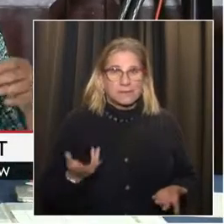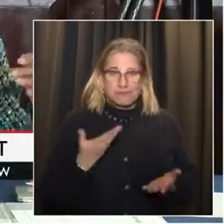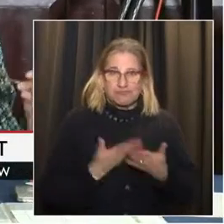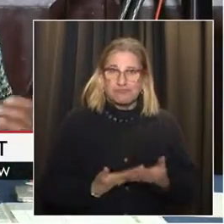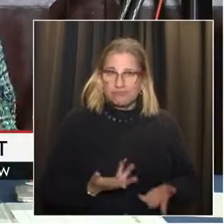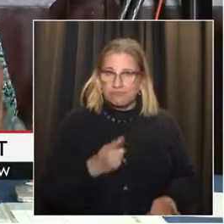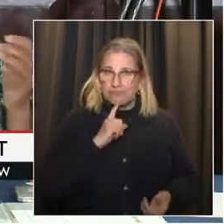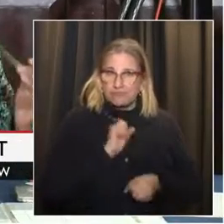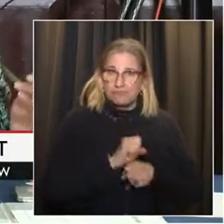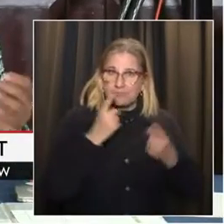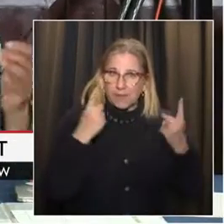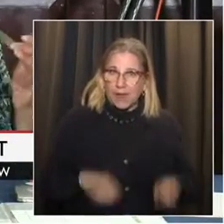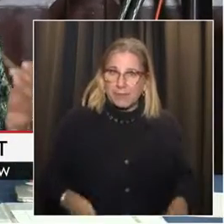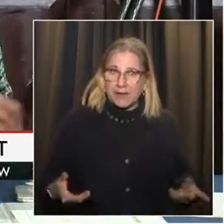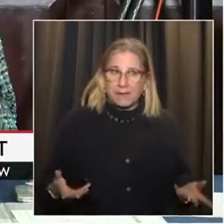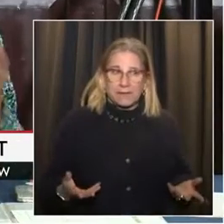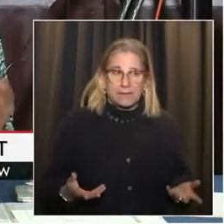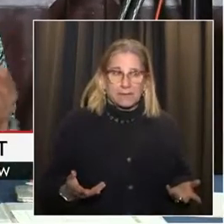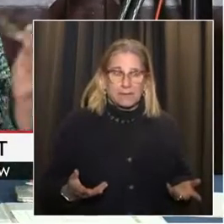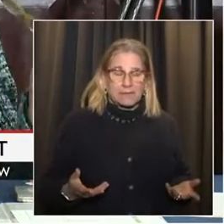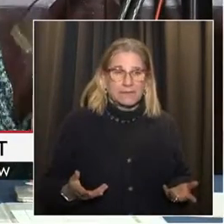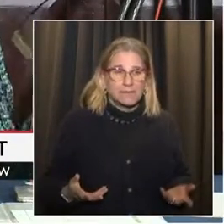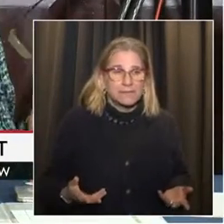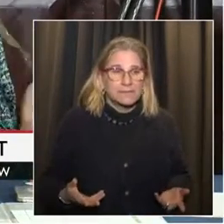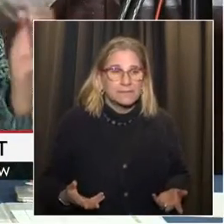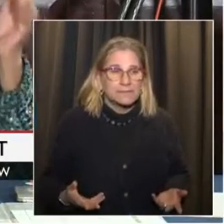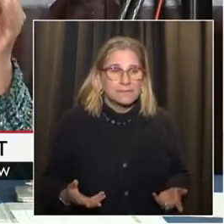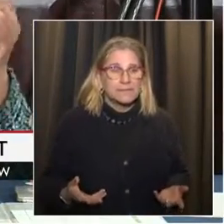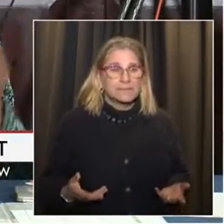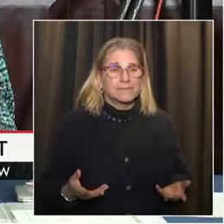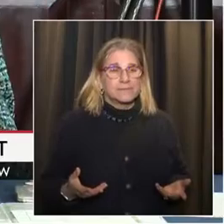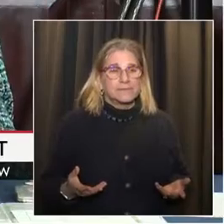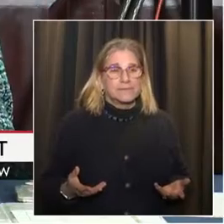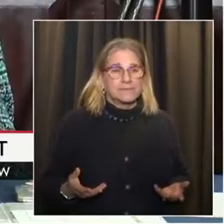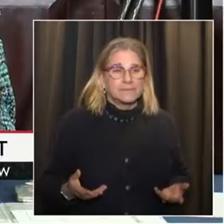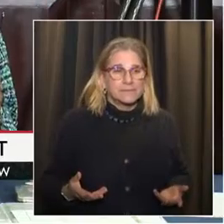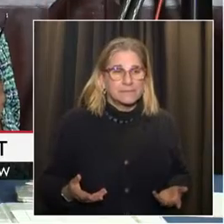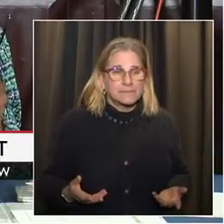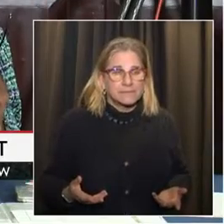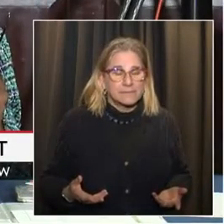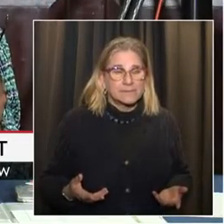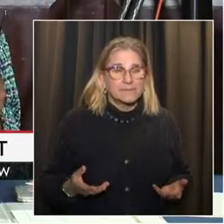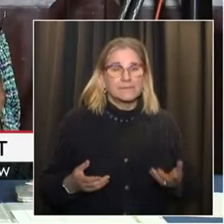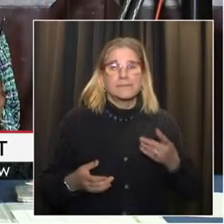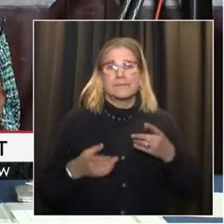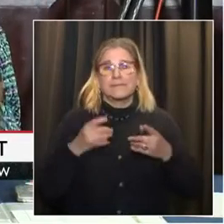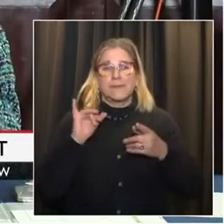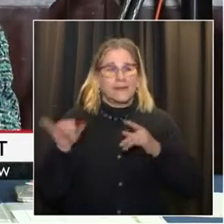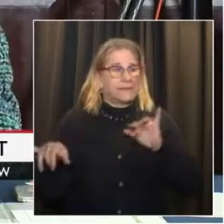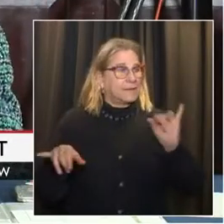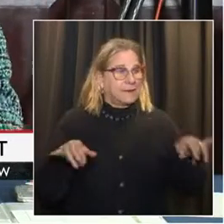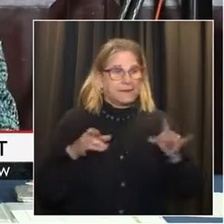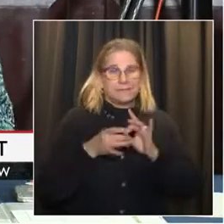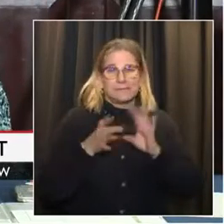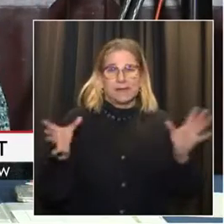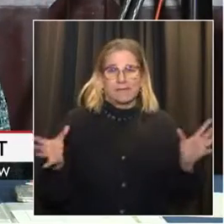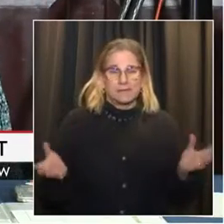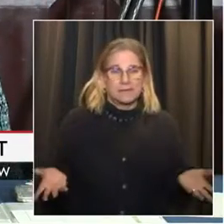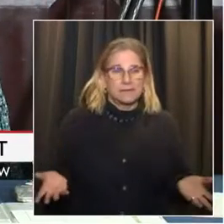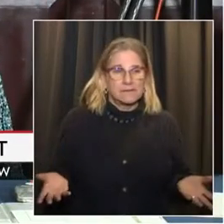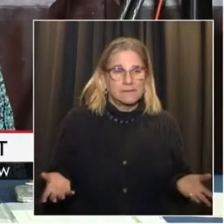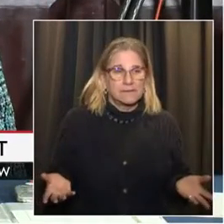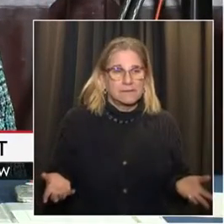that this breakup, it happened. We're on the path to get it restored and to